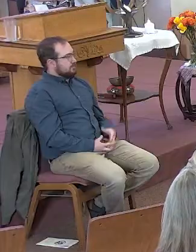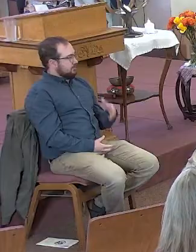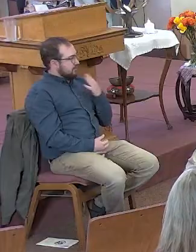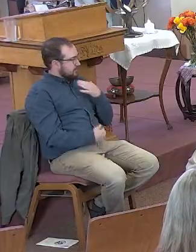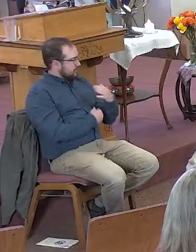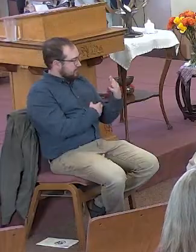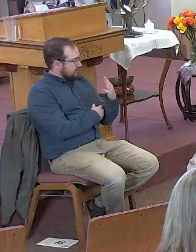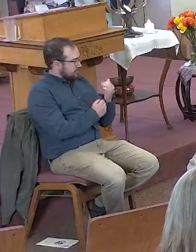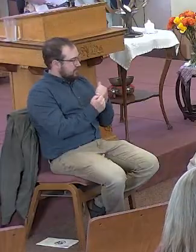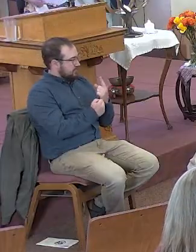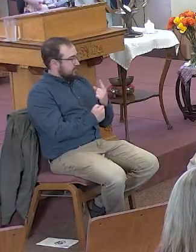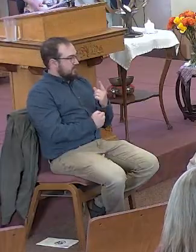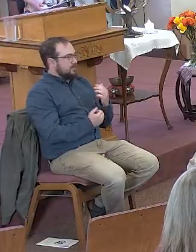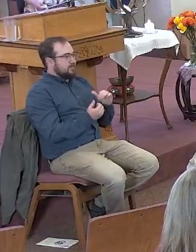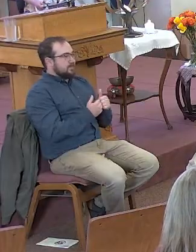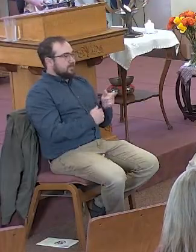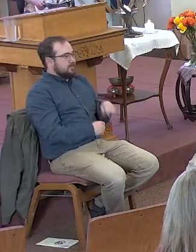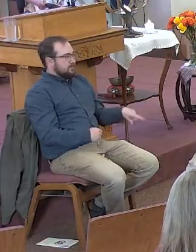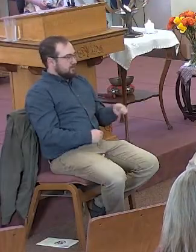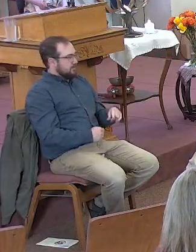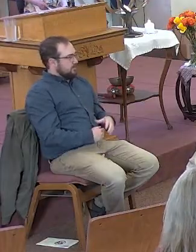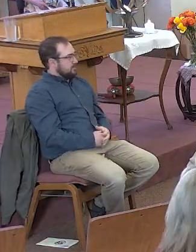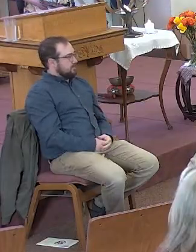morning, you guys. How are you?